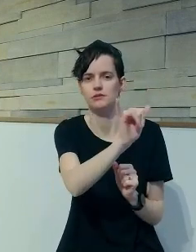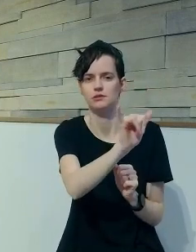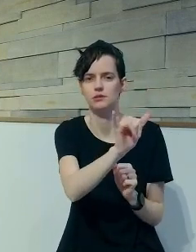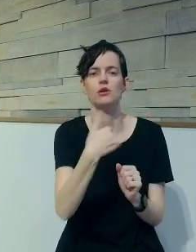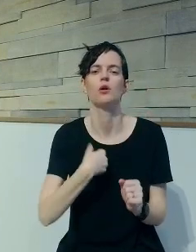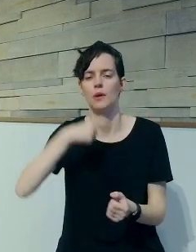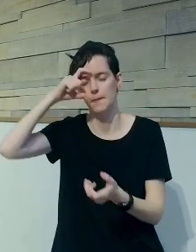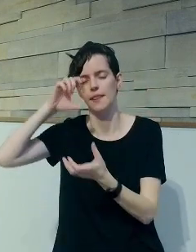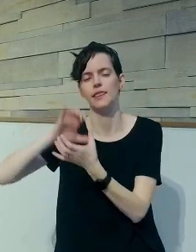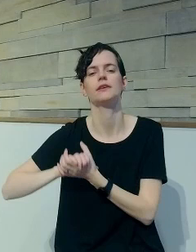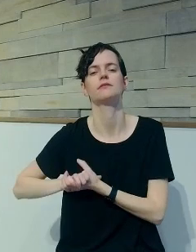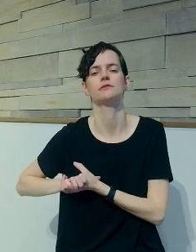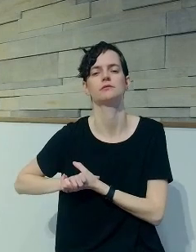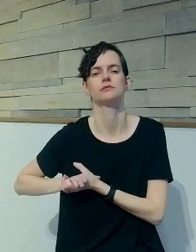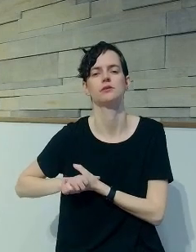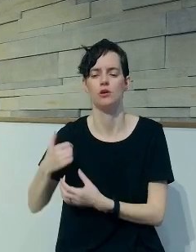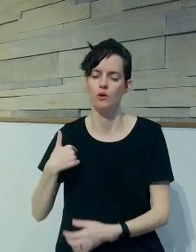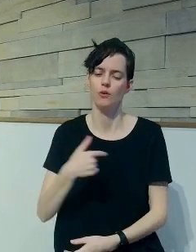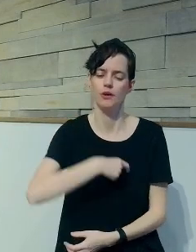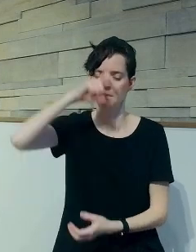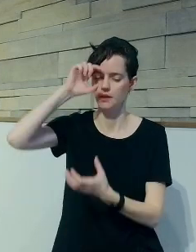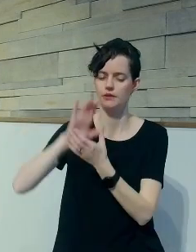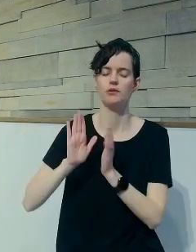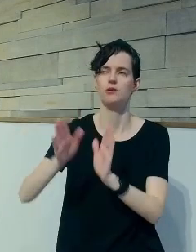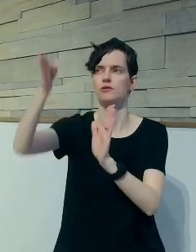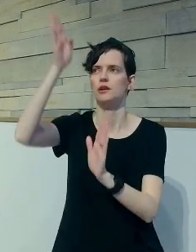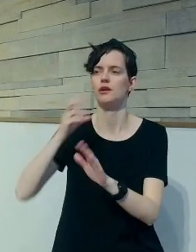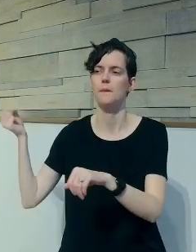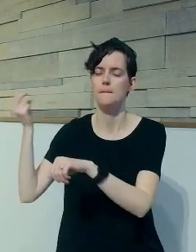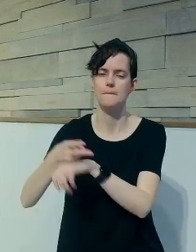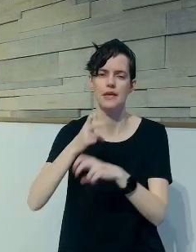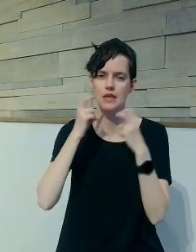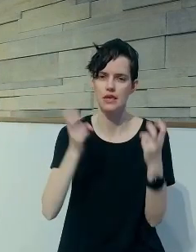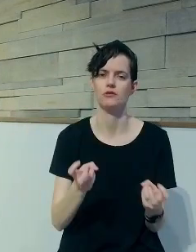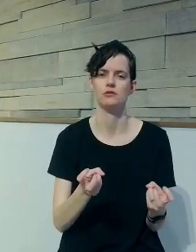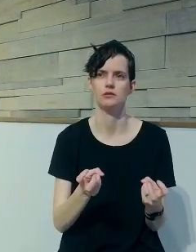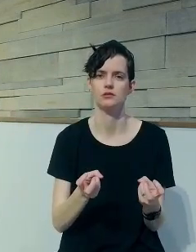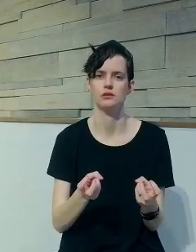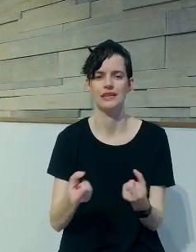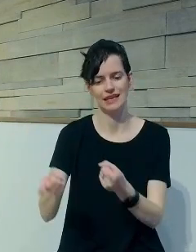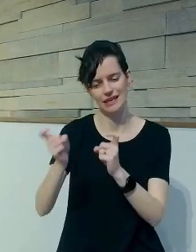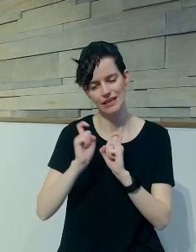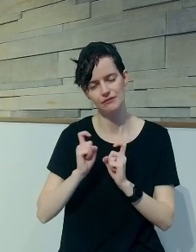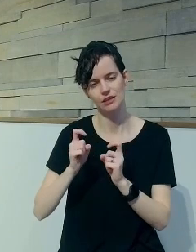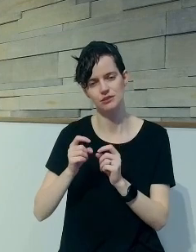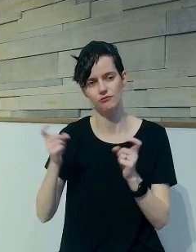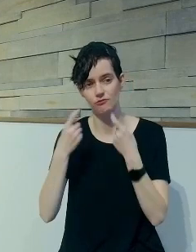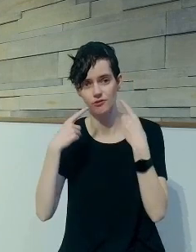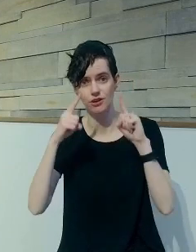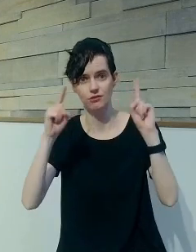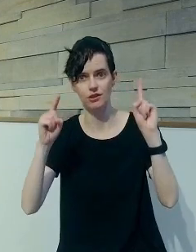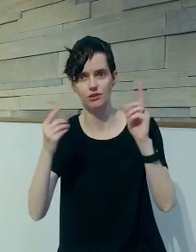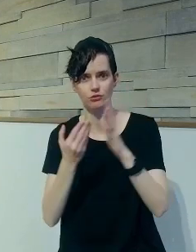We believe. We believe in a great God who defeated evil and has given us victory